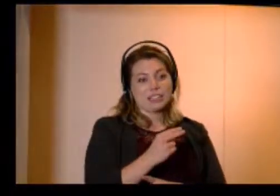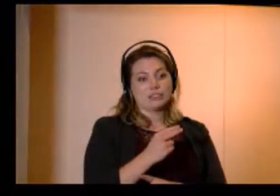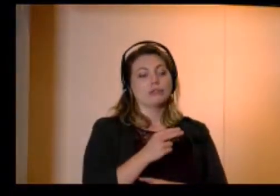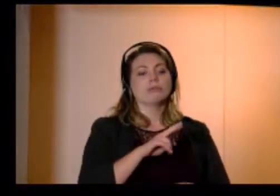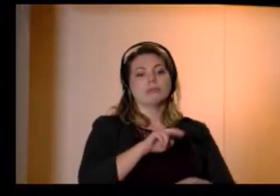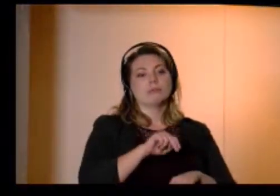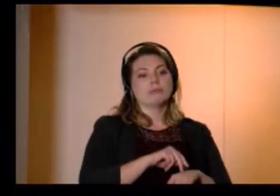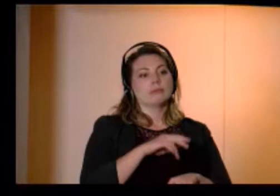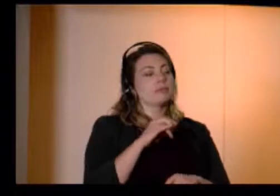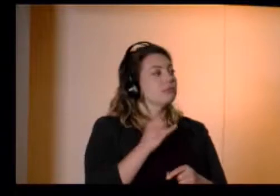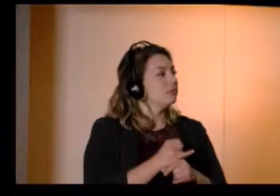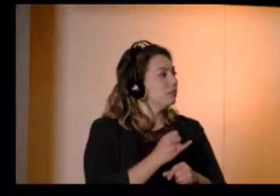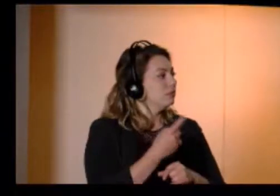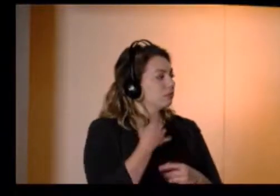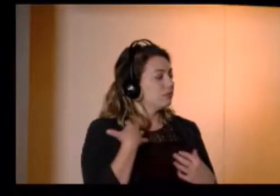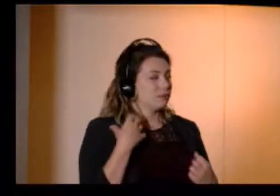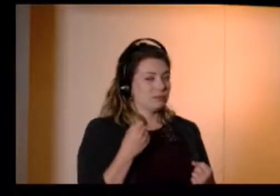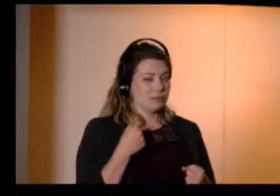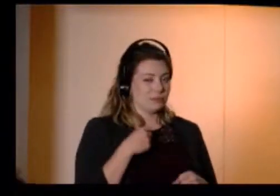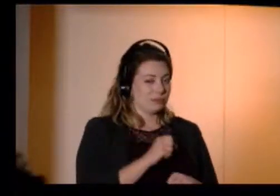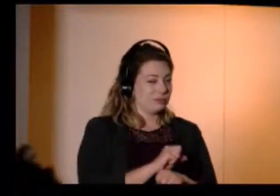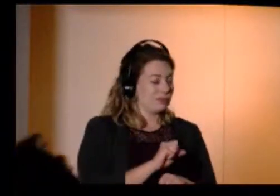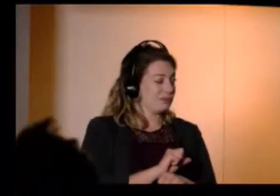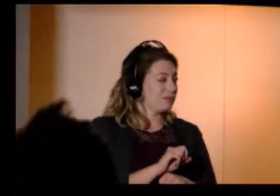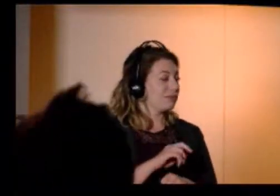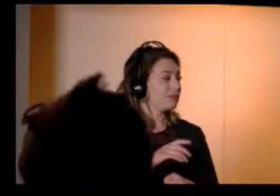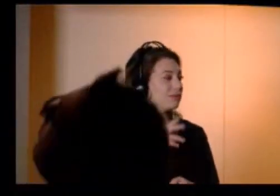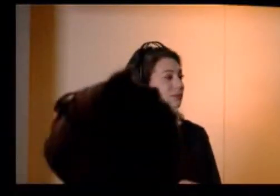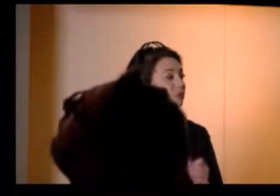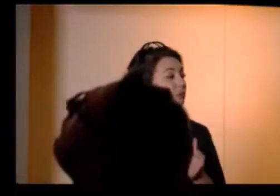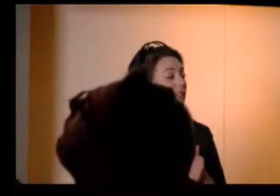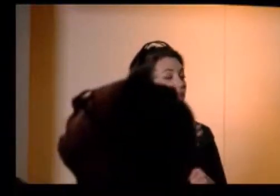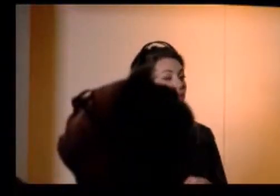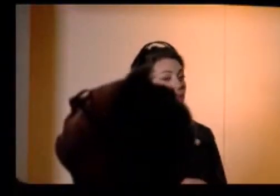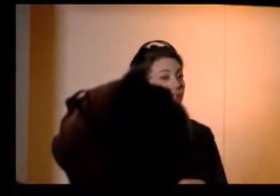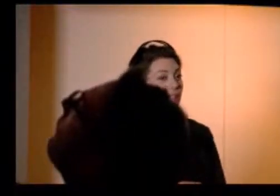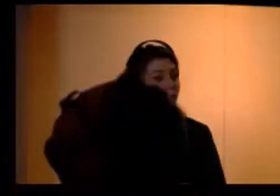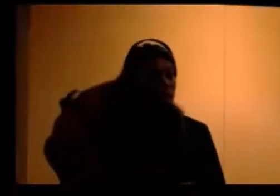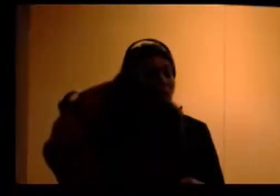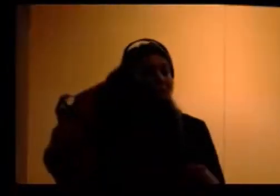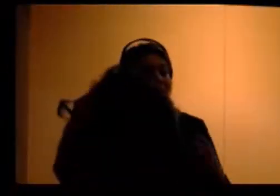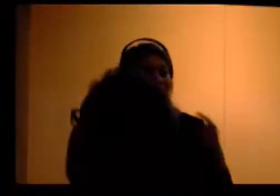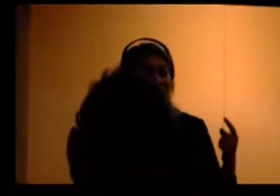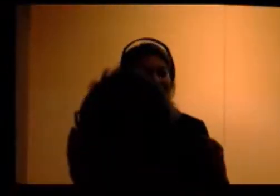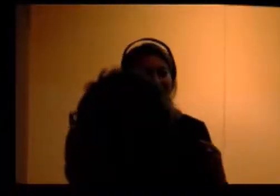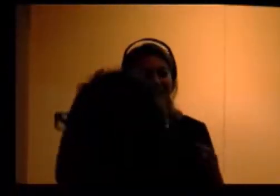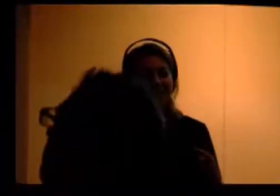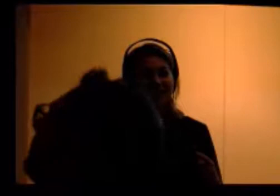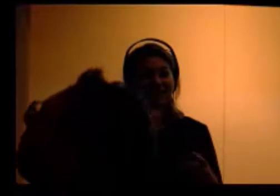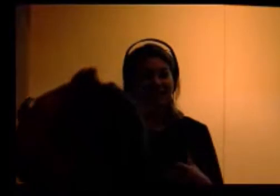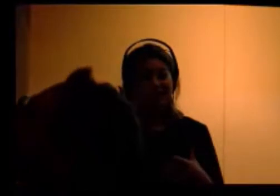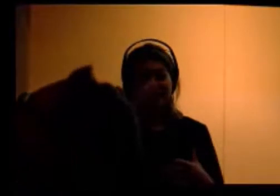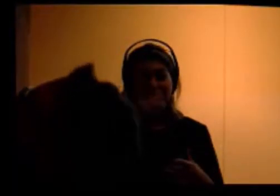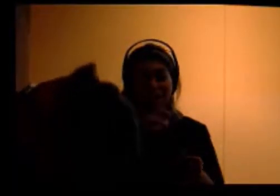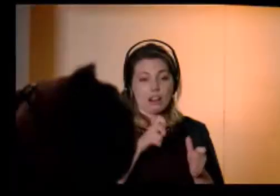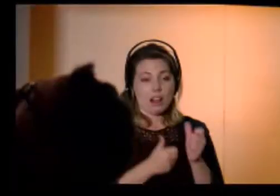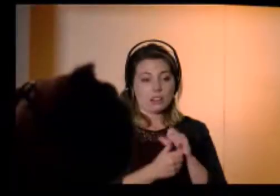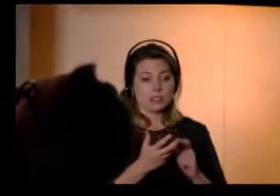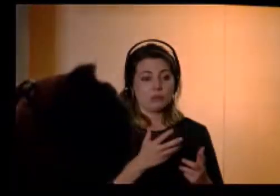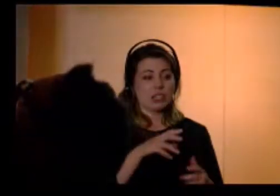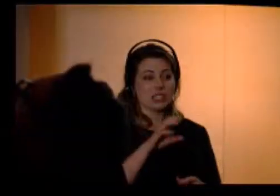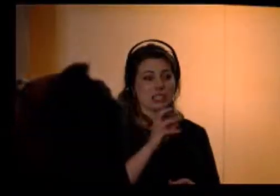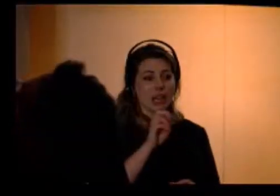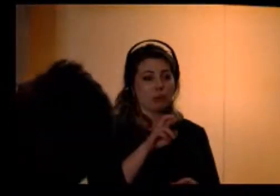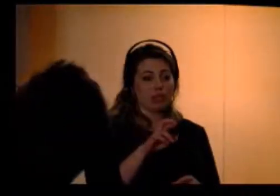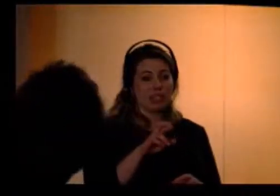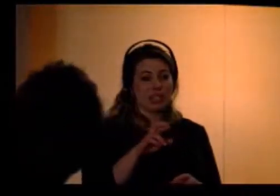organizational slide. I am with the National Institute of Allergy and Infectious Diseases under the Office of Cyber Infrastructure